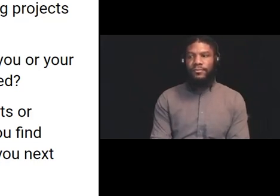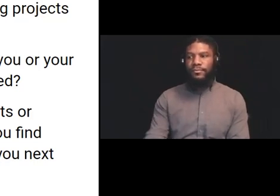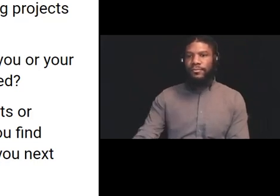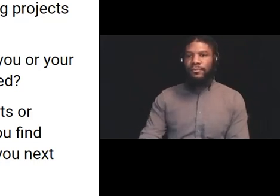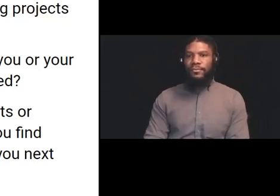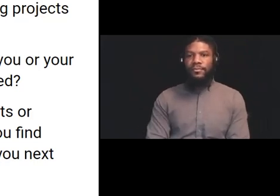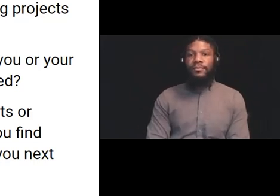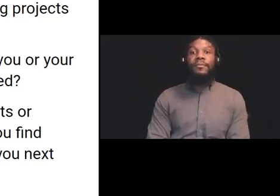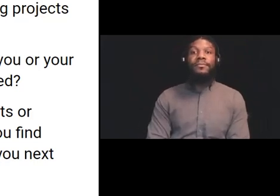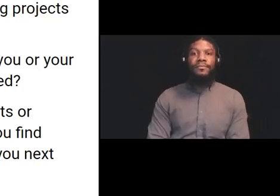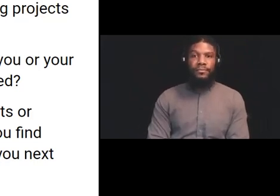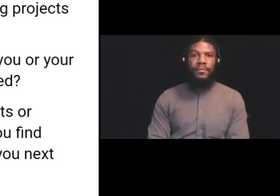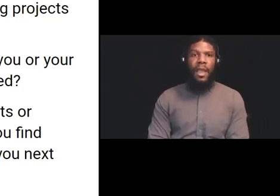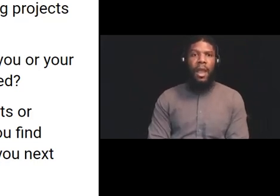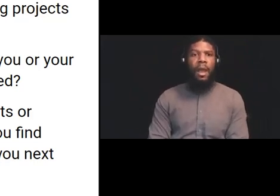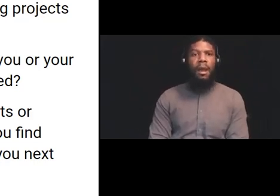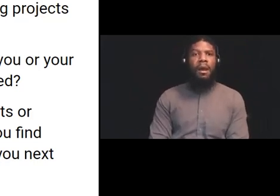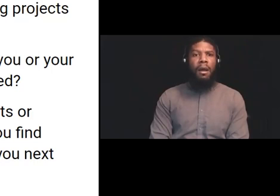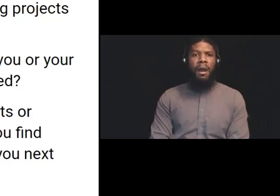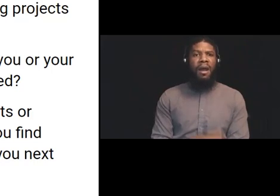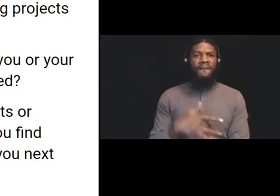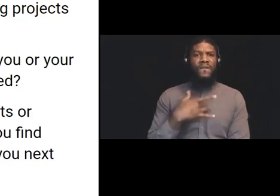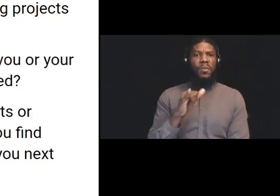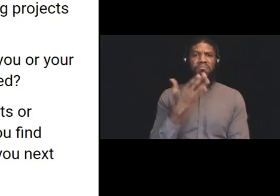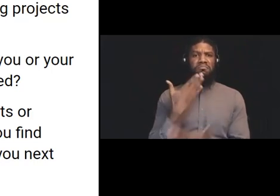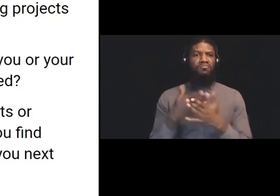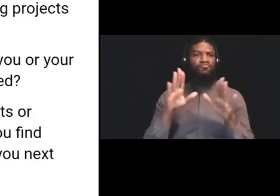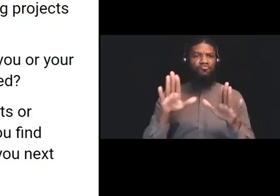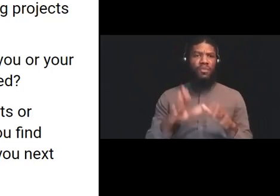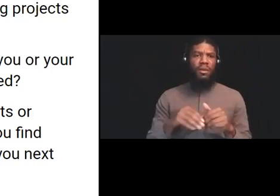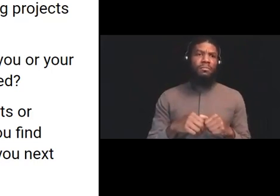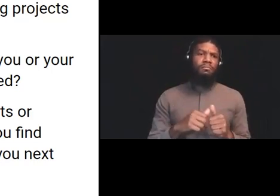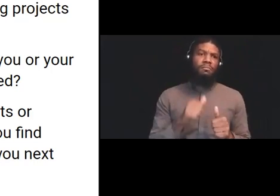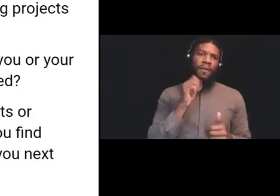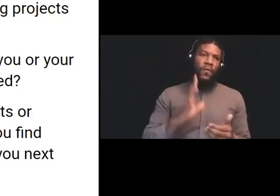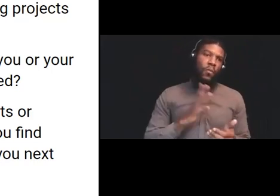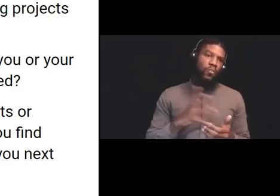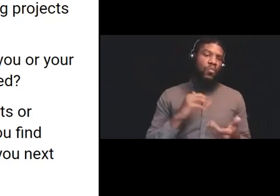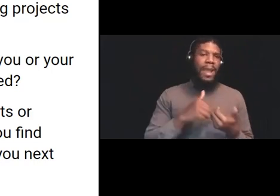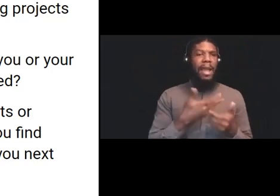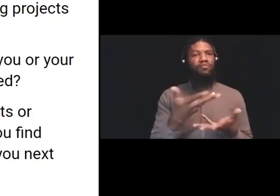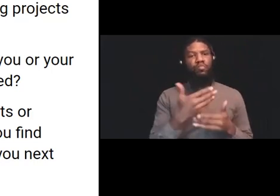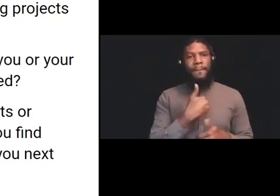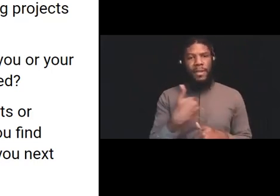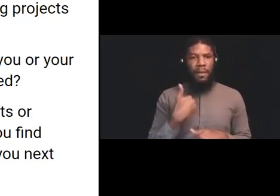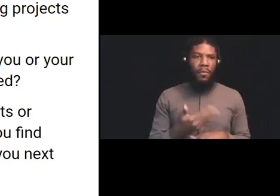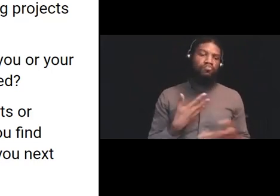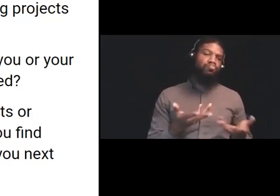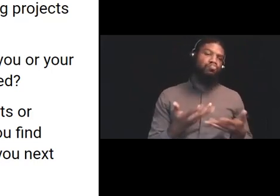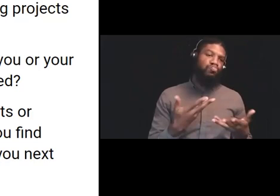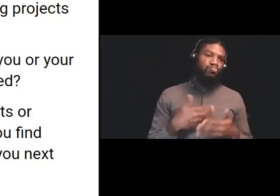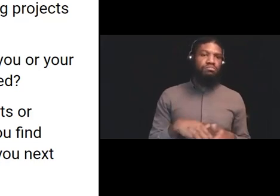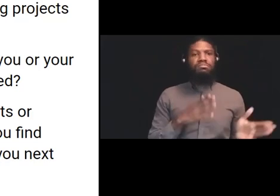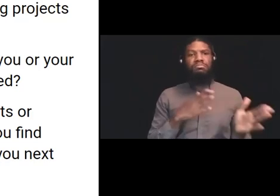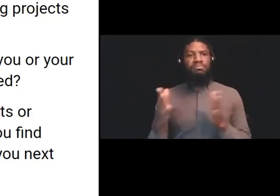I think those are both great avenues, thinking about more informal ways to engage members and also thinking about sort of lower